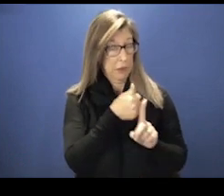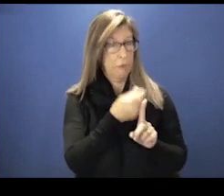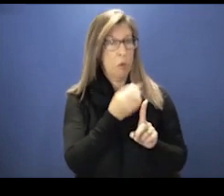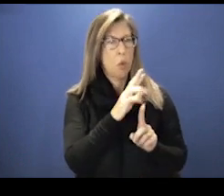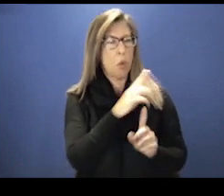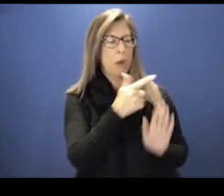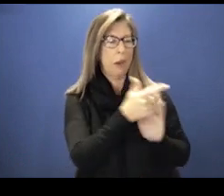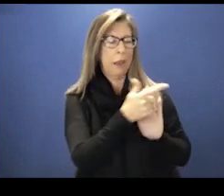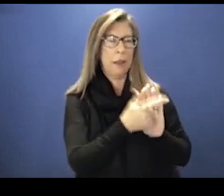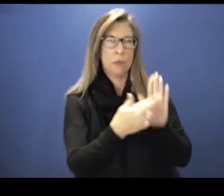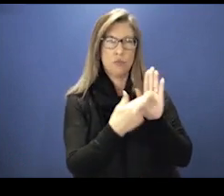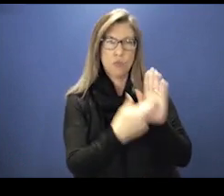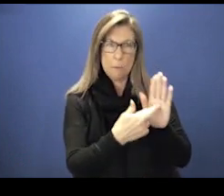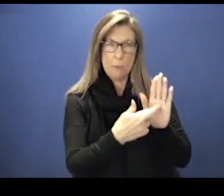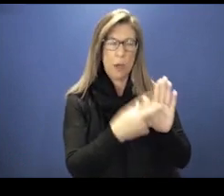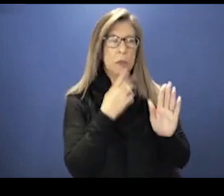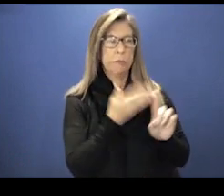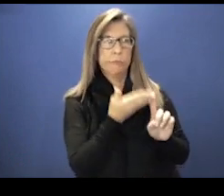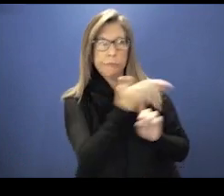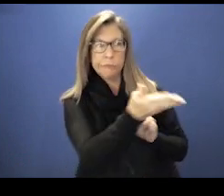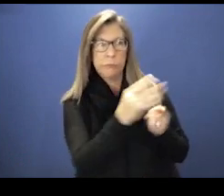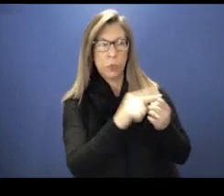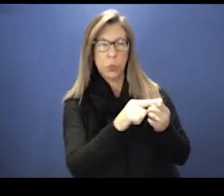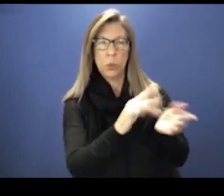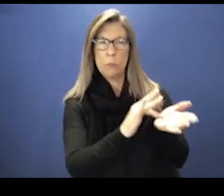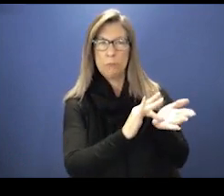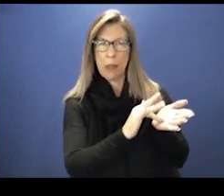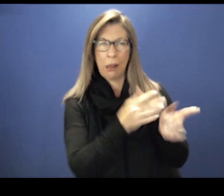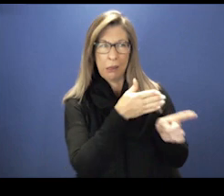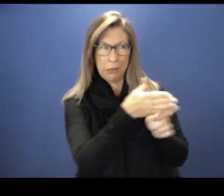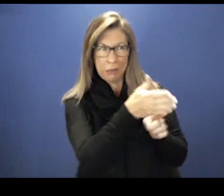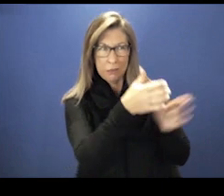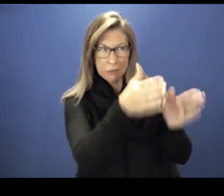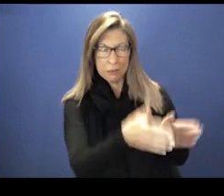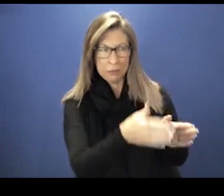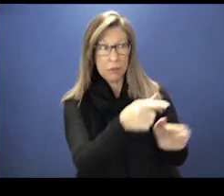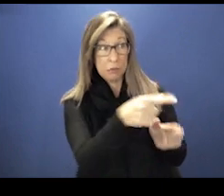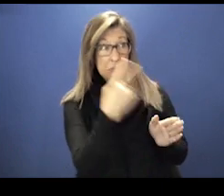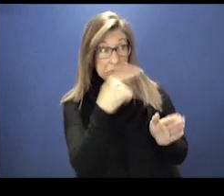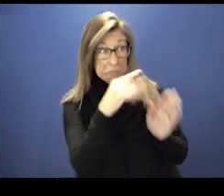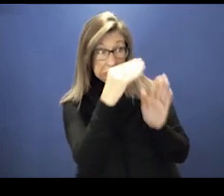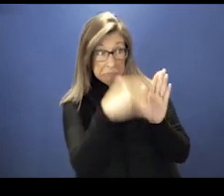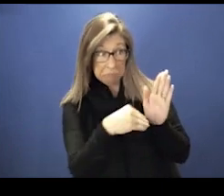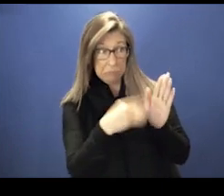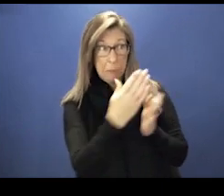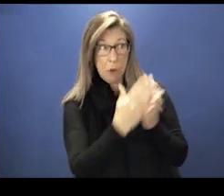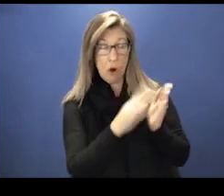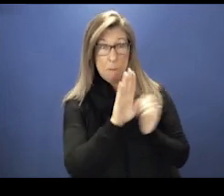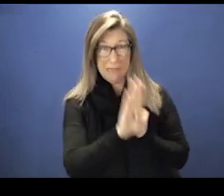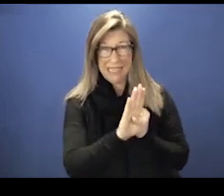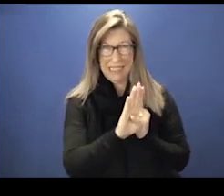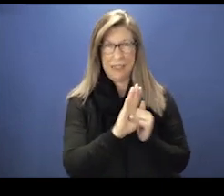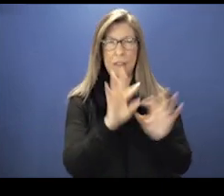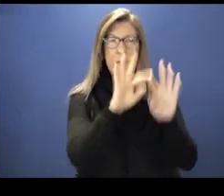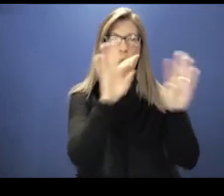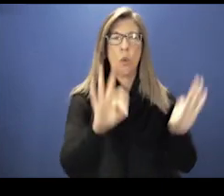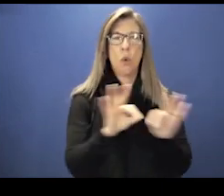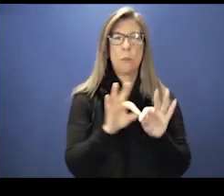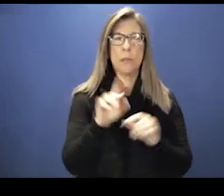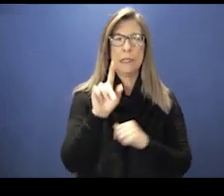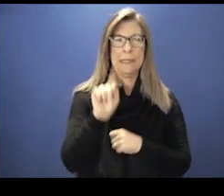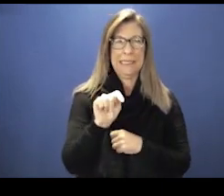legal representative asks their medical practitioner to fill out Part B of the digital T2201